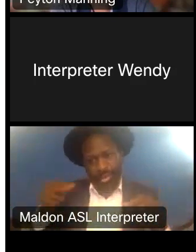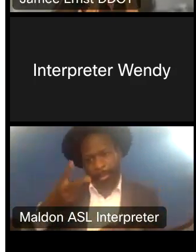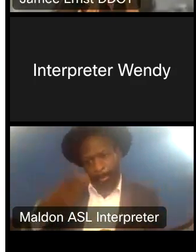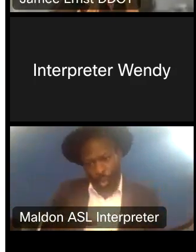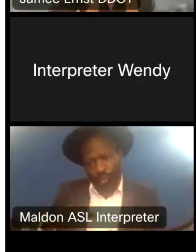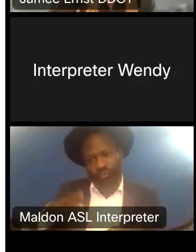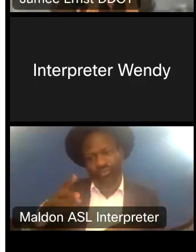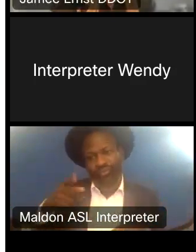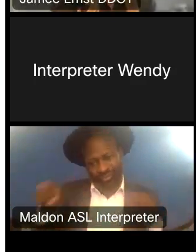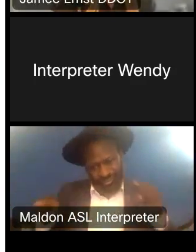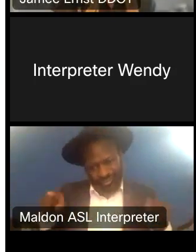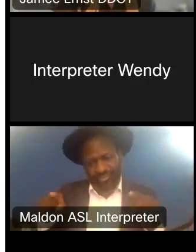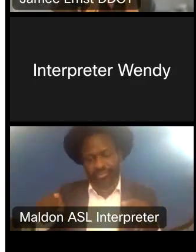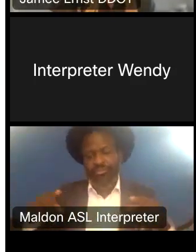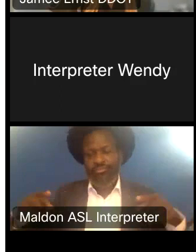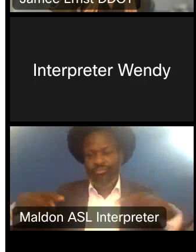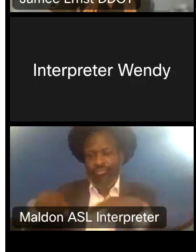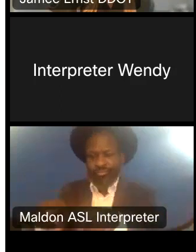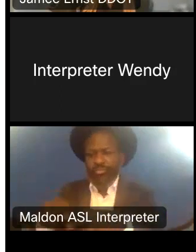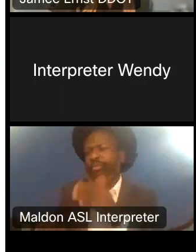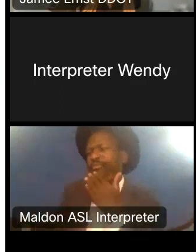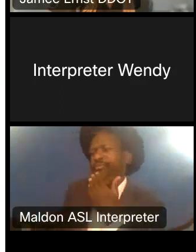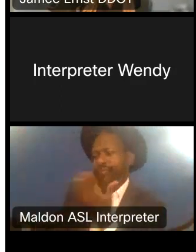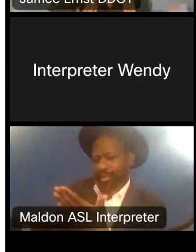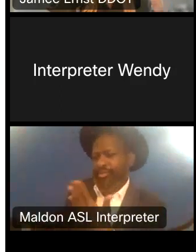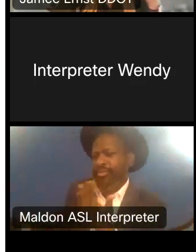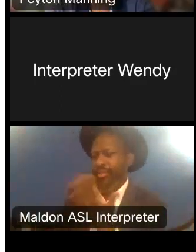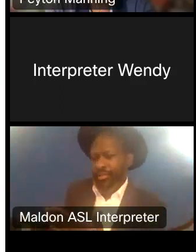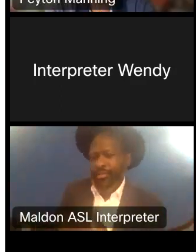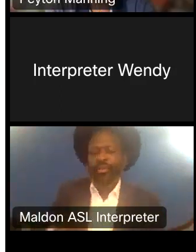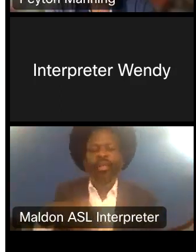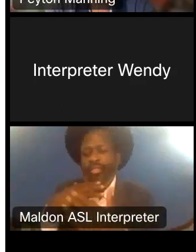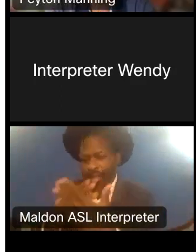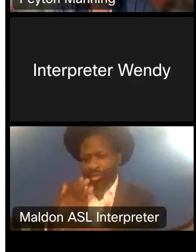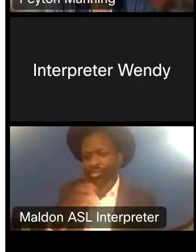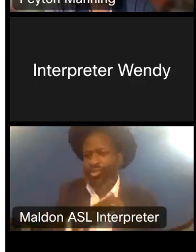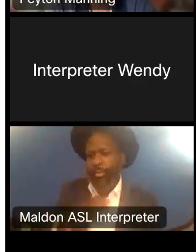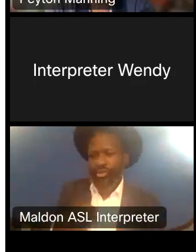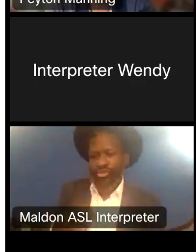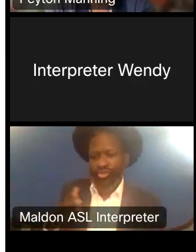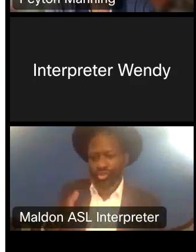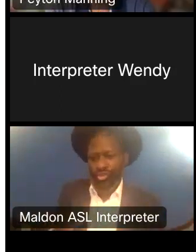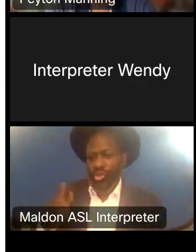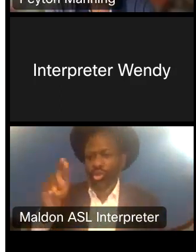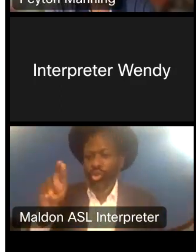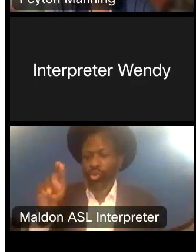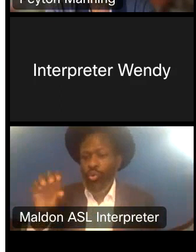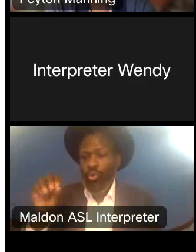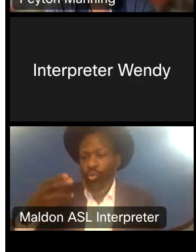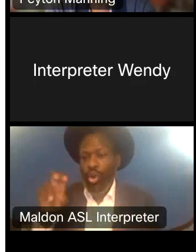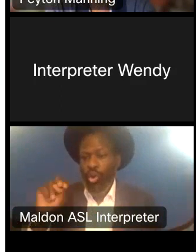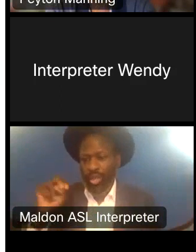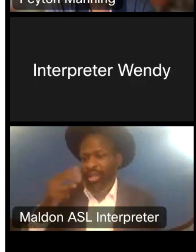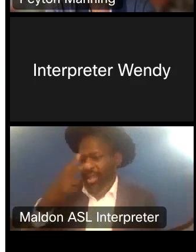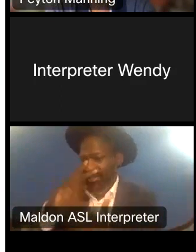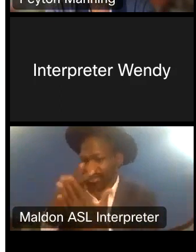Yeah, thank you. I hear that comment. I appreciate it. Thank you so much, Commissioner. And then Rohan, I know you've had your hand raised for a while, so I'm